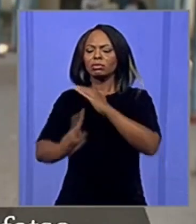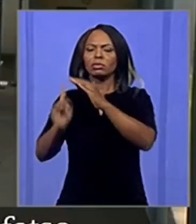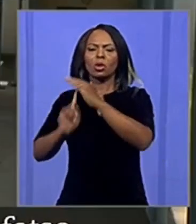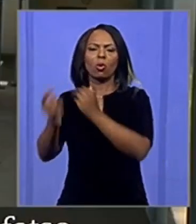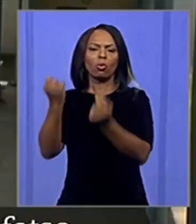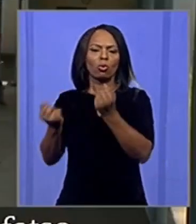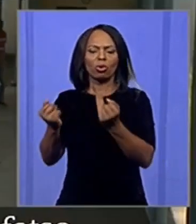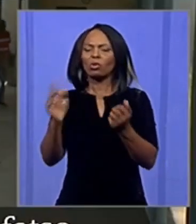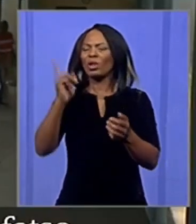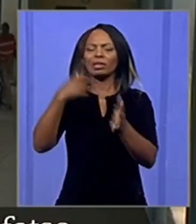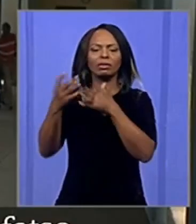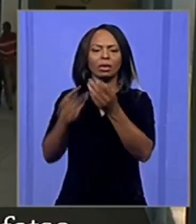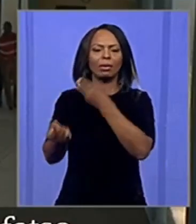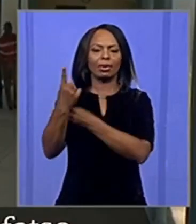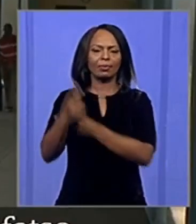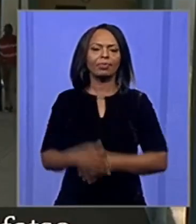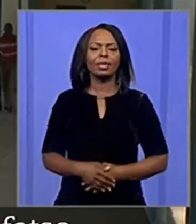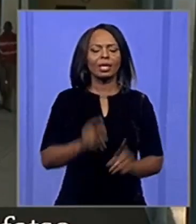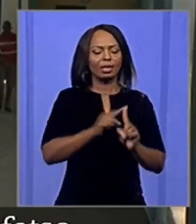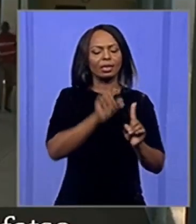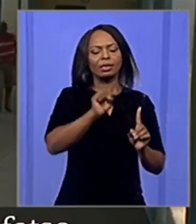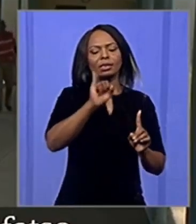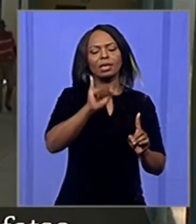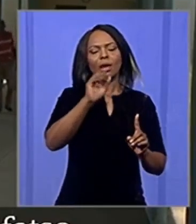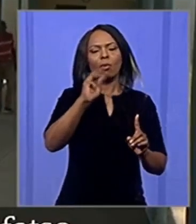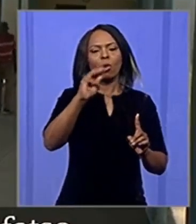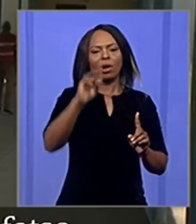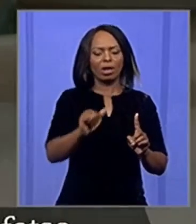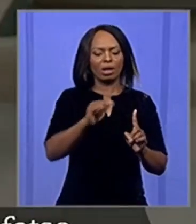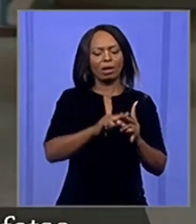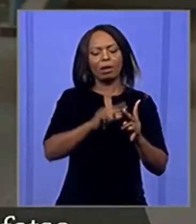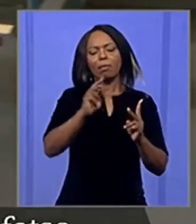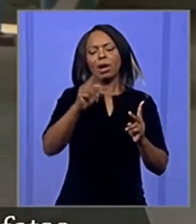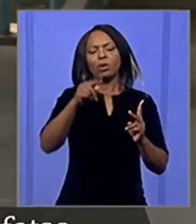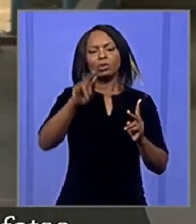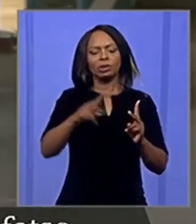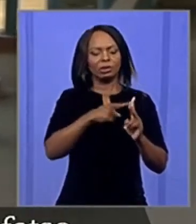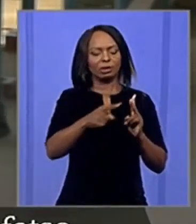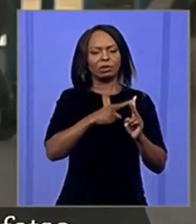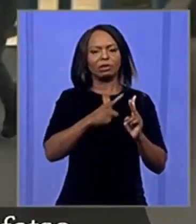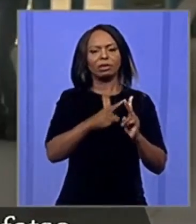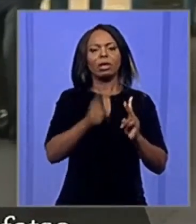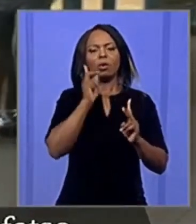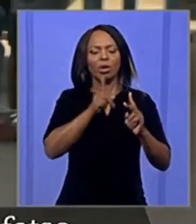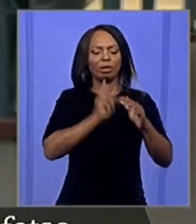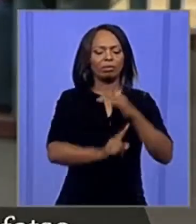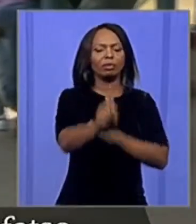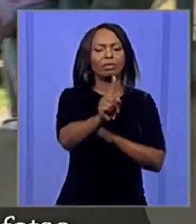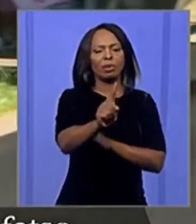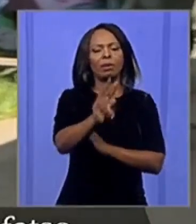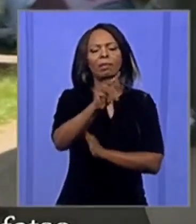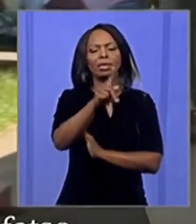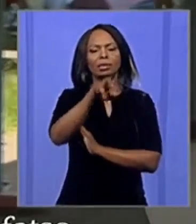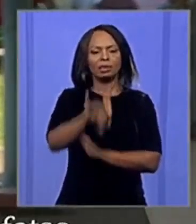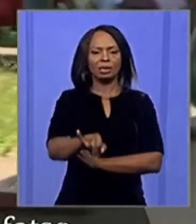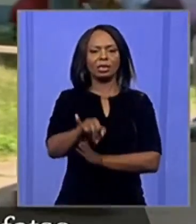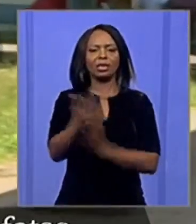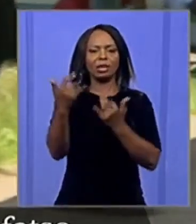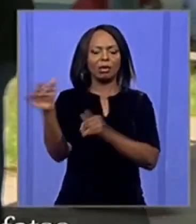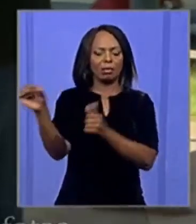happening. Siyabonga le Malusi Ndimande ba solofetswe go tlhagelela kwa kgotlatshekelo ya magistrata wa Manzini gore ba busediwe